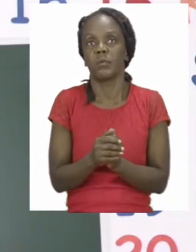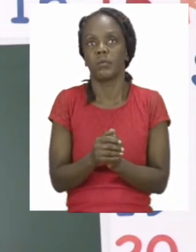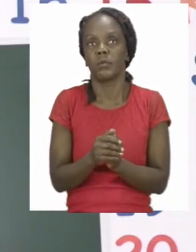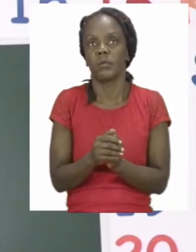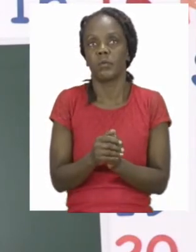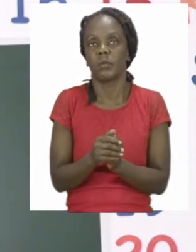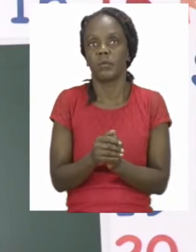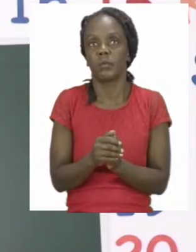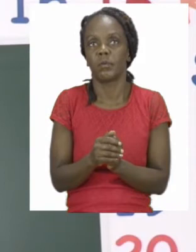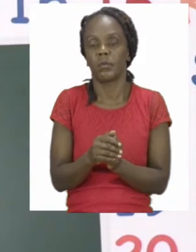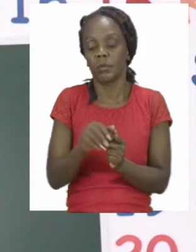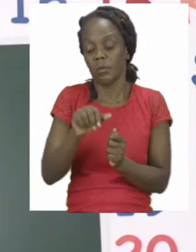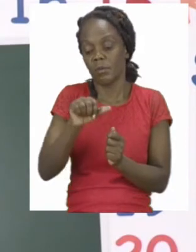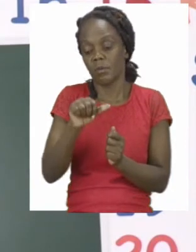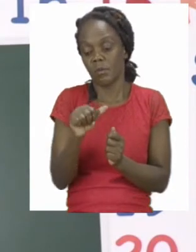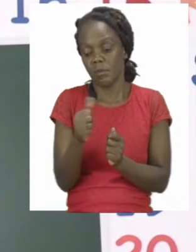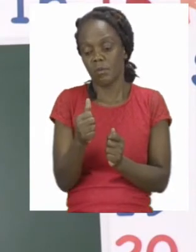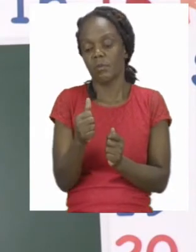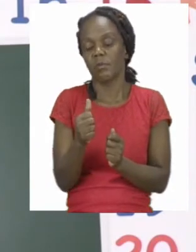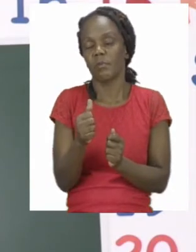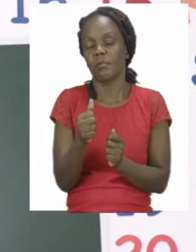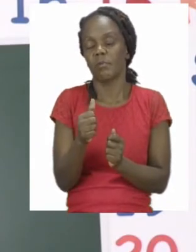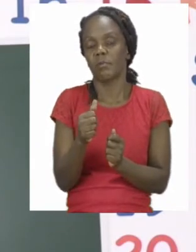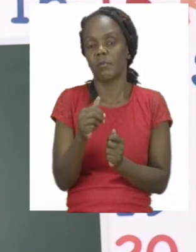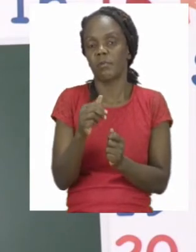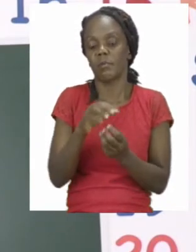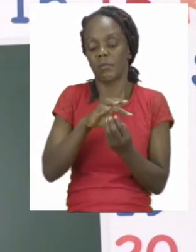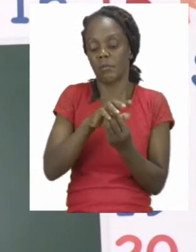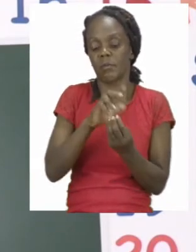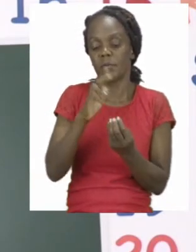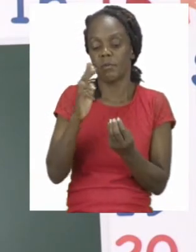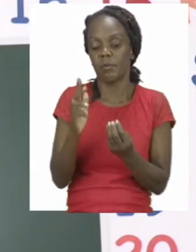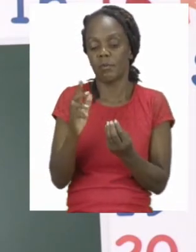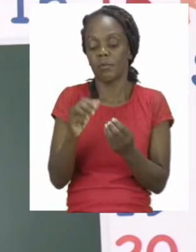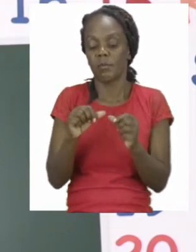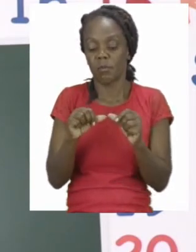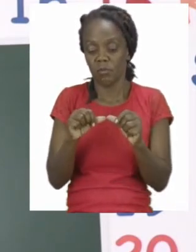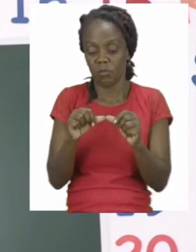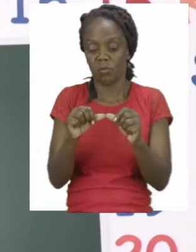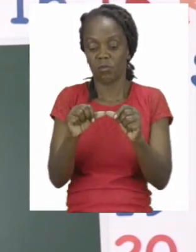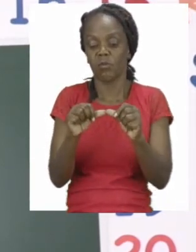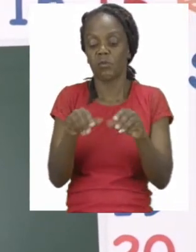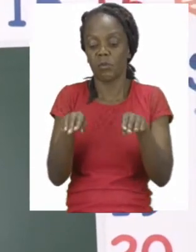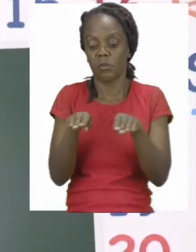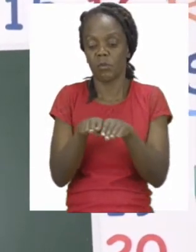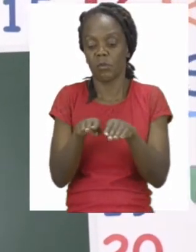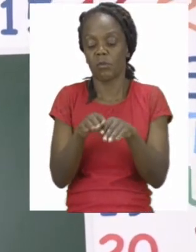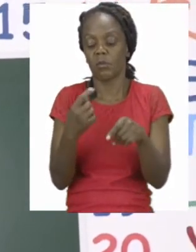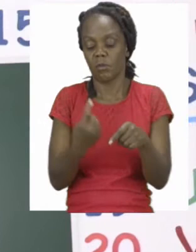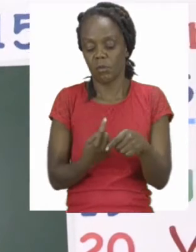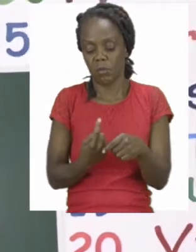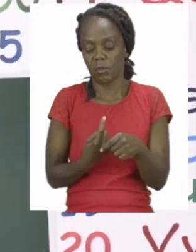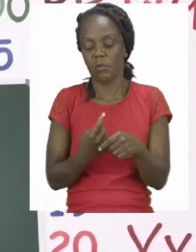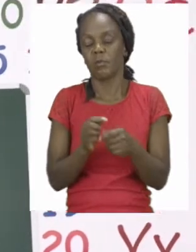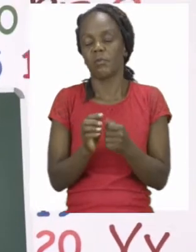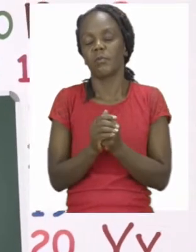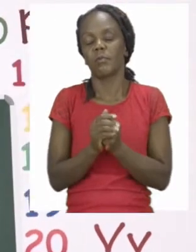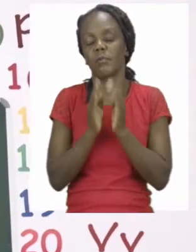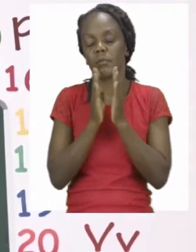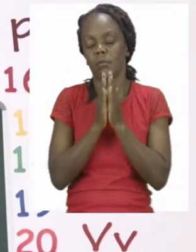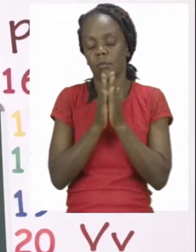members, I want you to try and find by yourself. Take your time, read